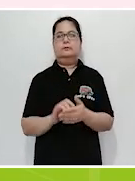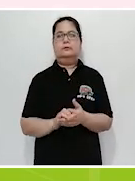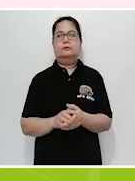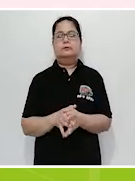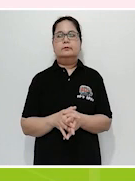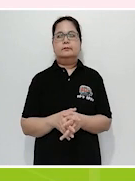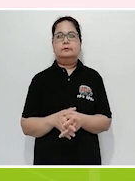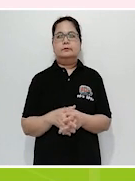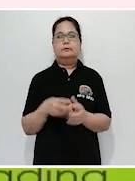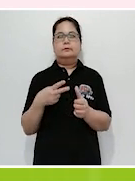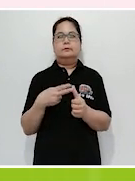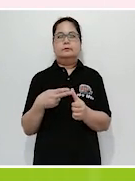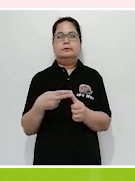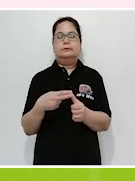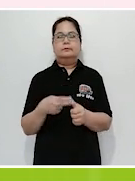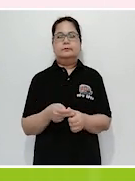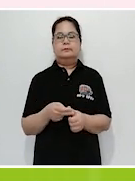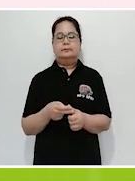for reading.